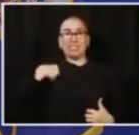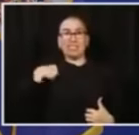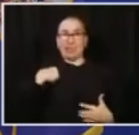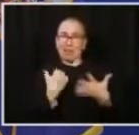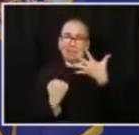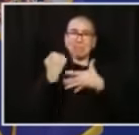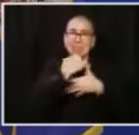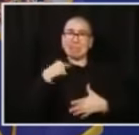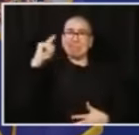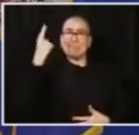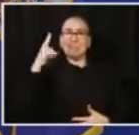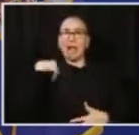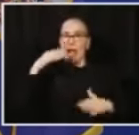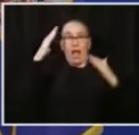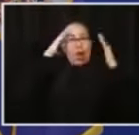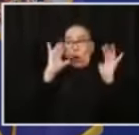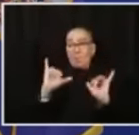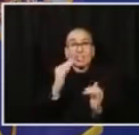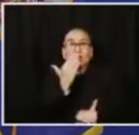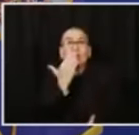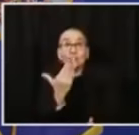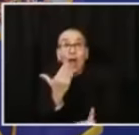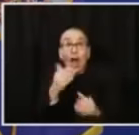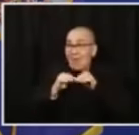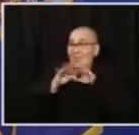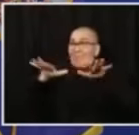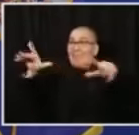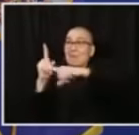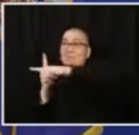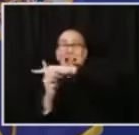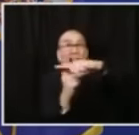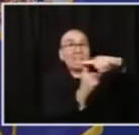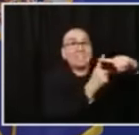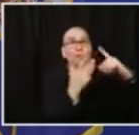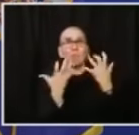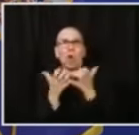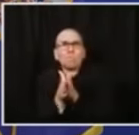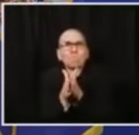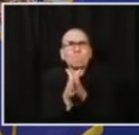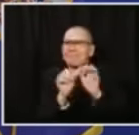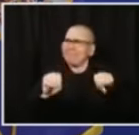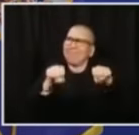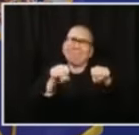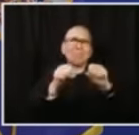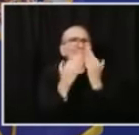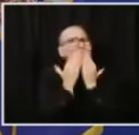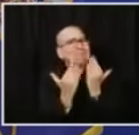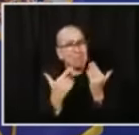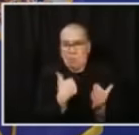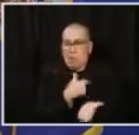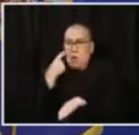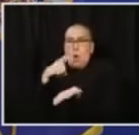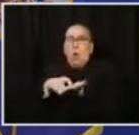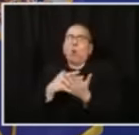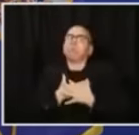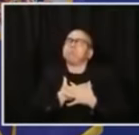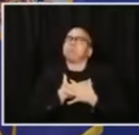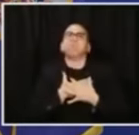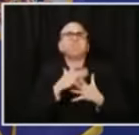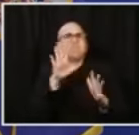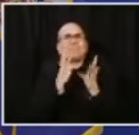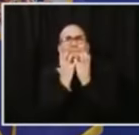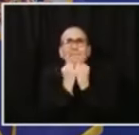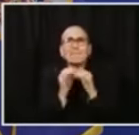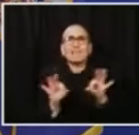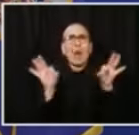think that's a good sign. We appreciate that folks are interested in getting this vaccine and see the value that the vaccine can bring to their